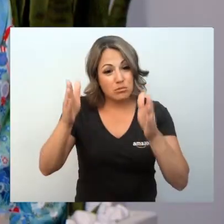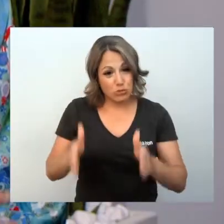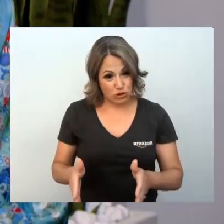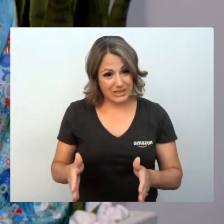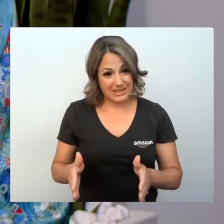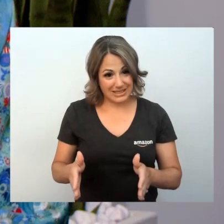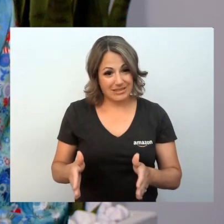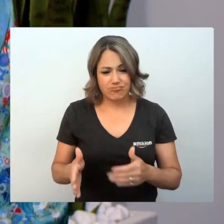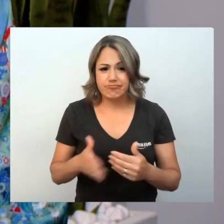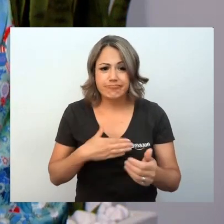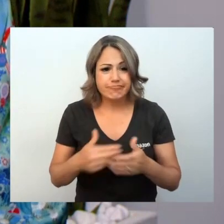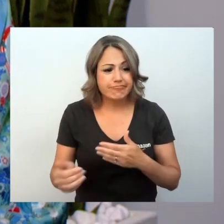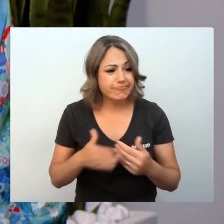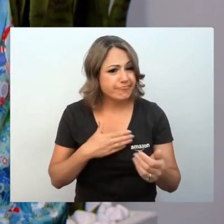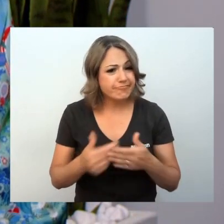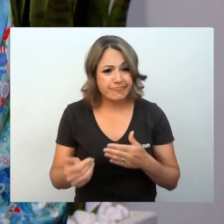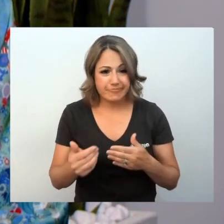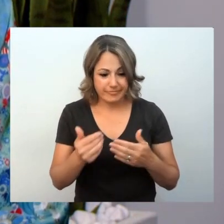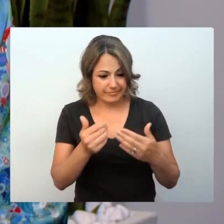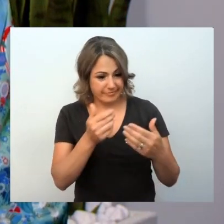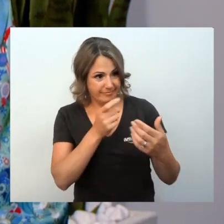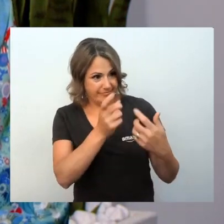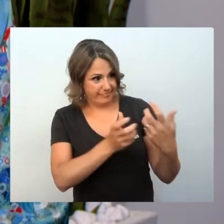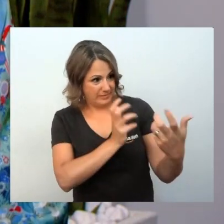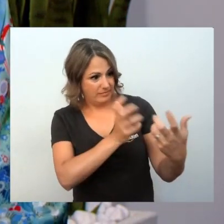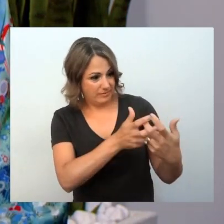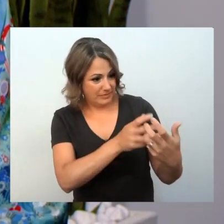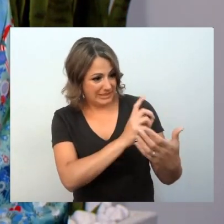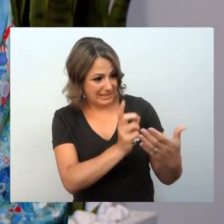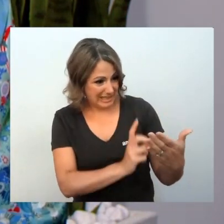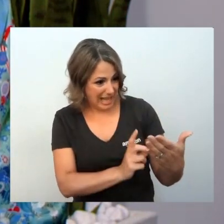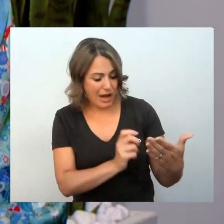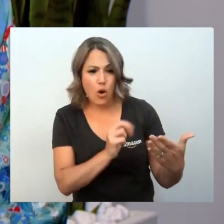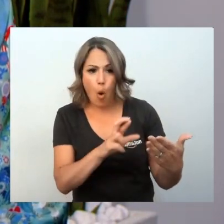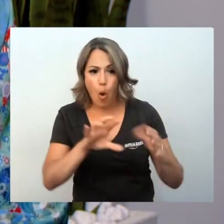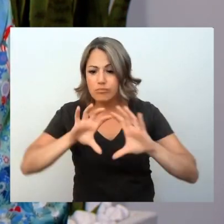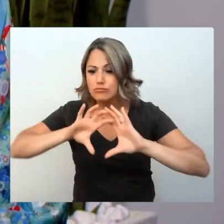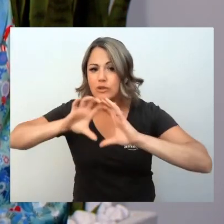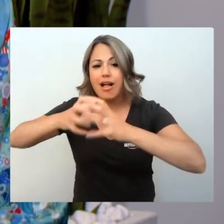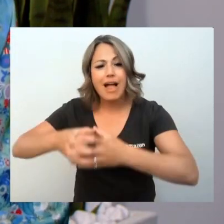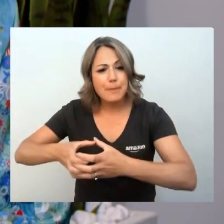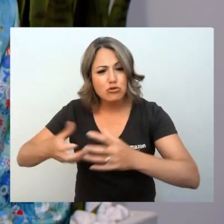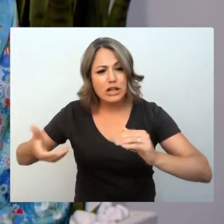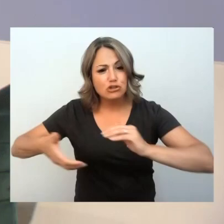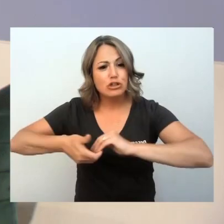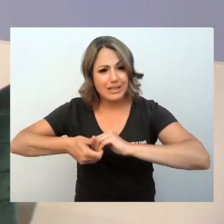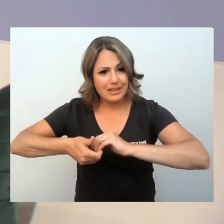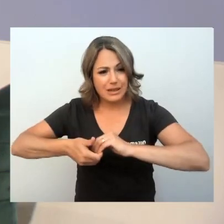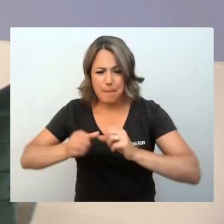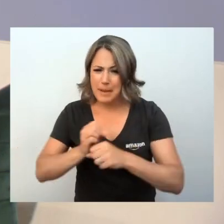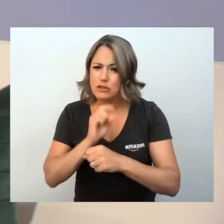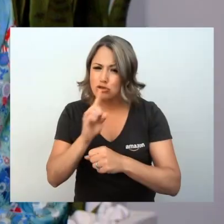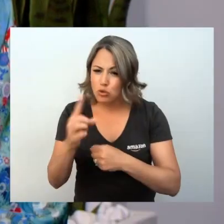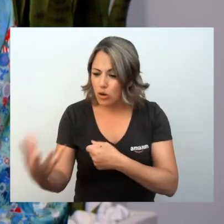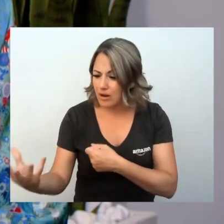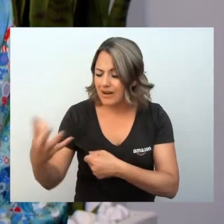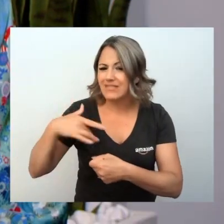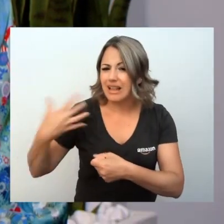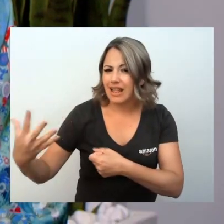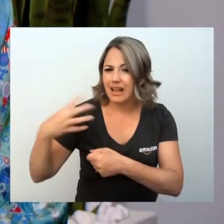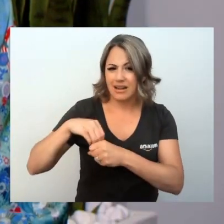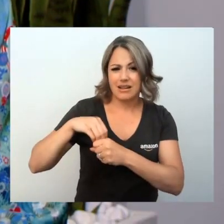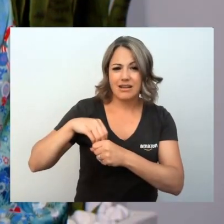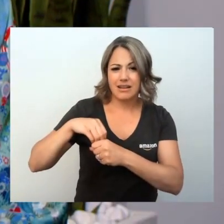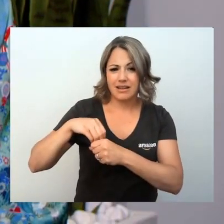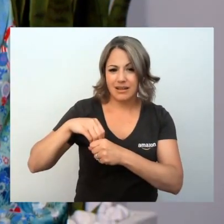design for, whether it's custom design or whether it's with the collaborations that I do, that they feel like they can be a part of it. And so how